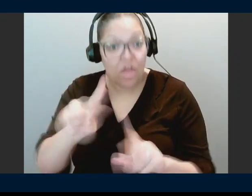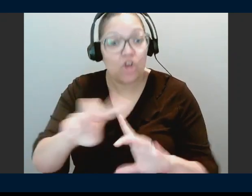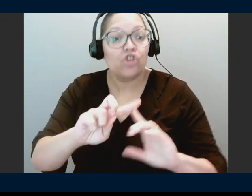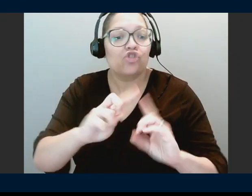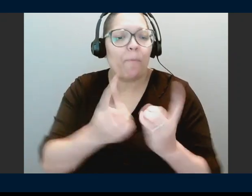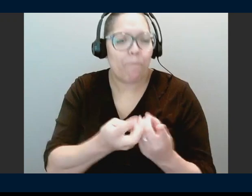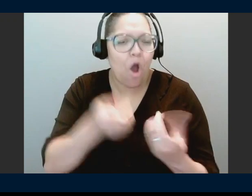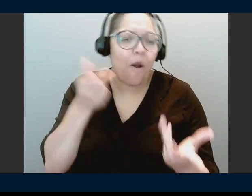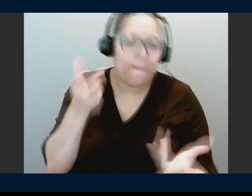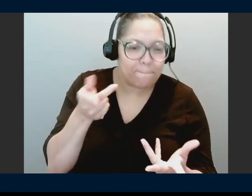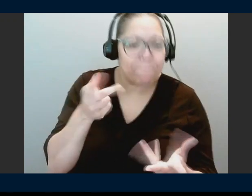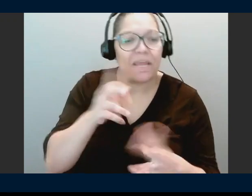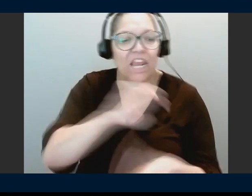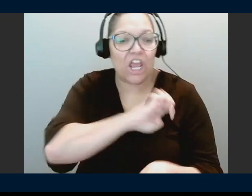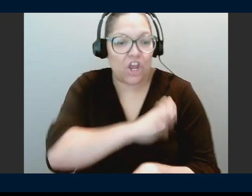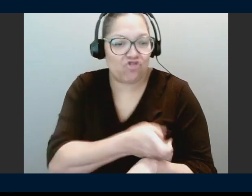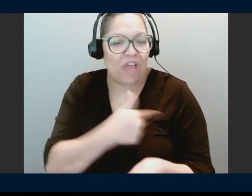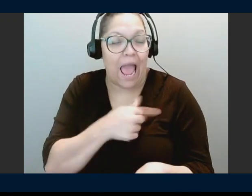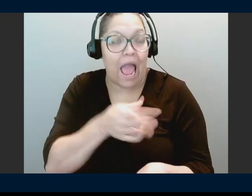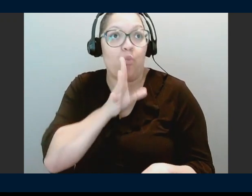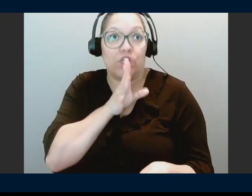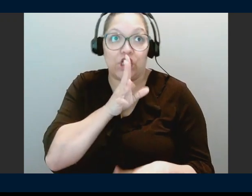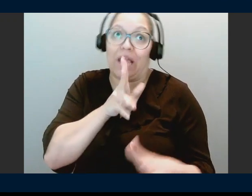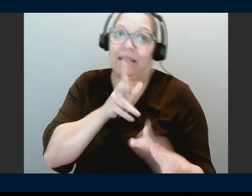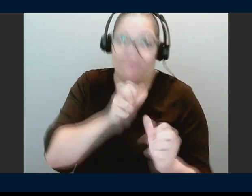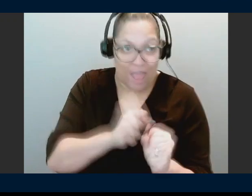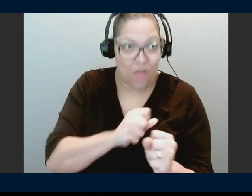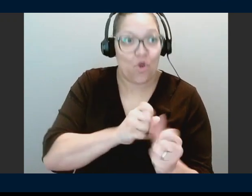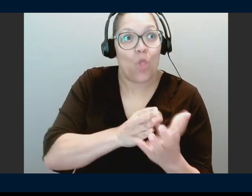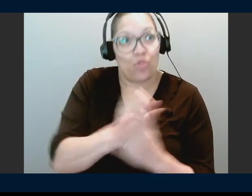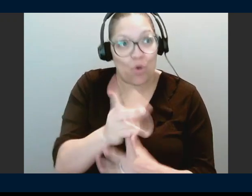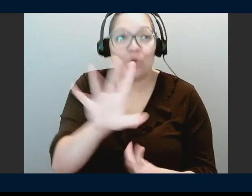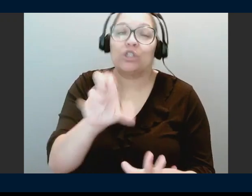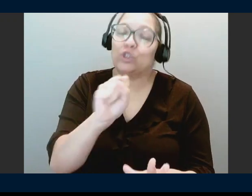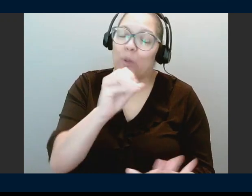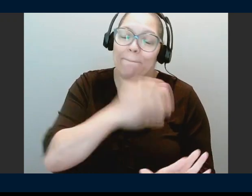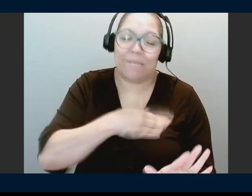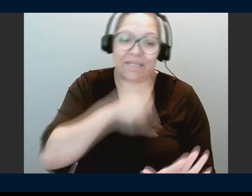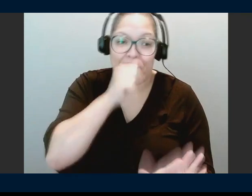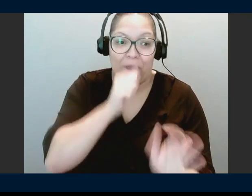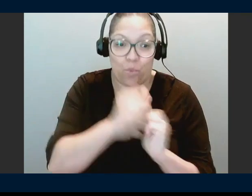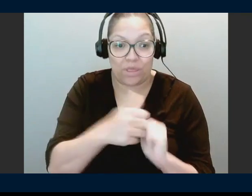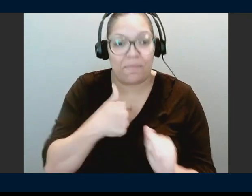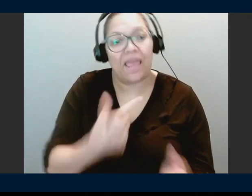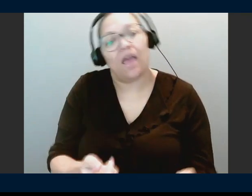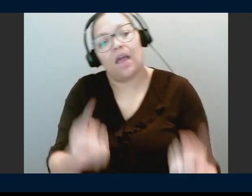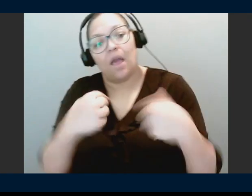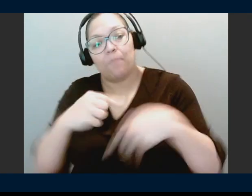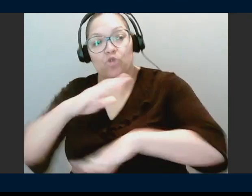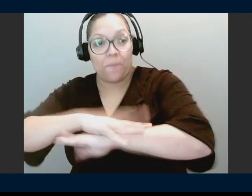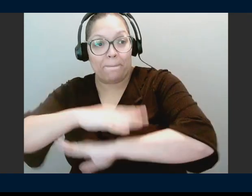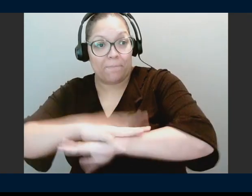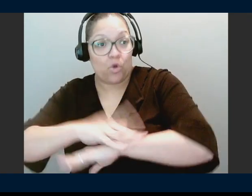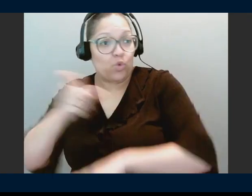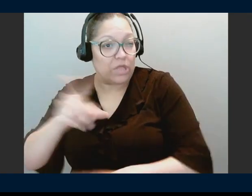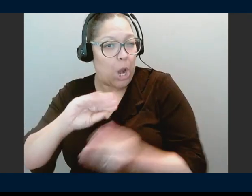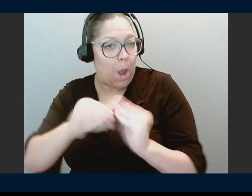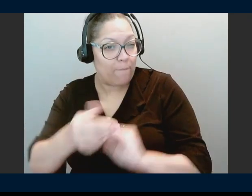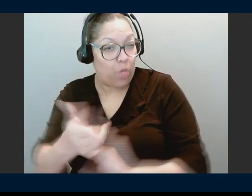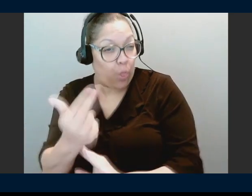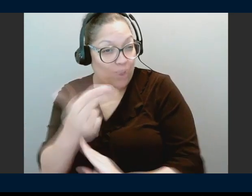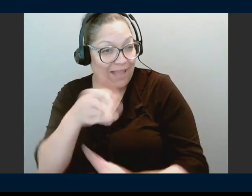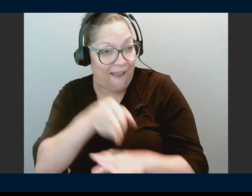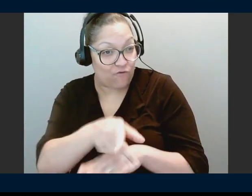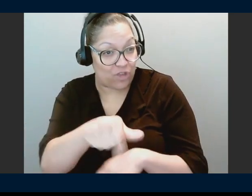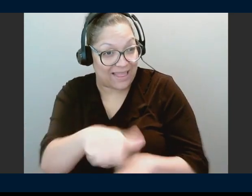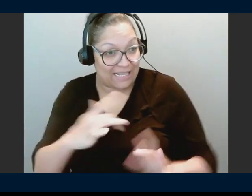I'm going to talk very quickly and try to get through all 3 programs, so bear with me. Please come visit me at booth number 13 after this event, and we can